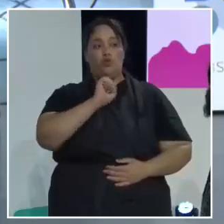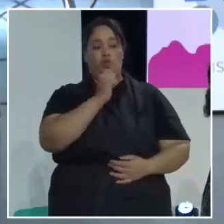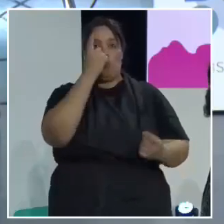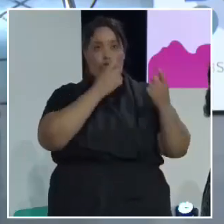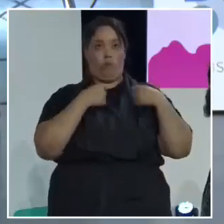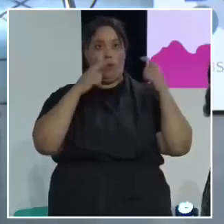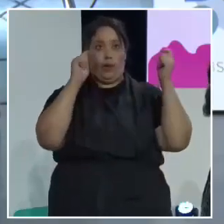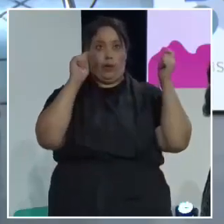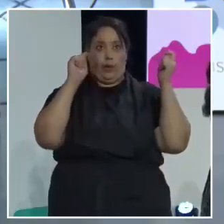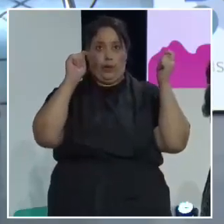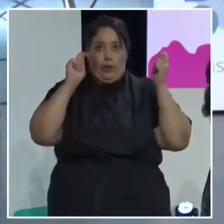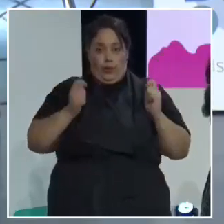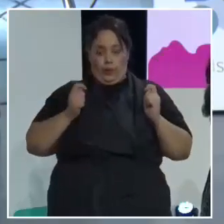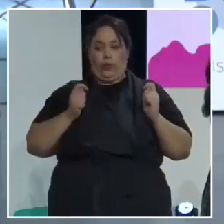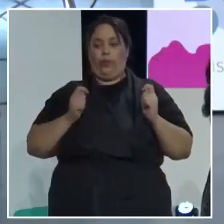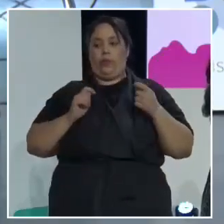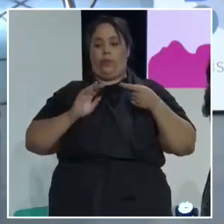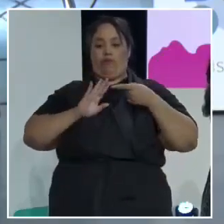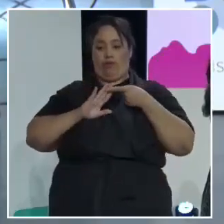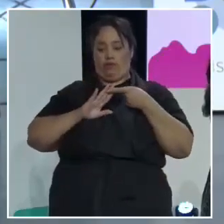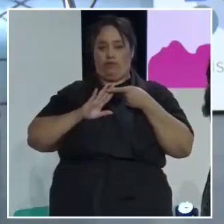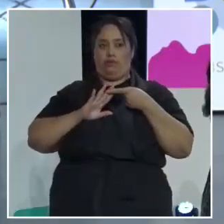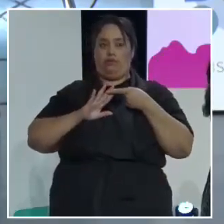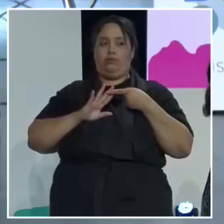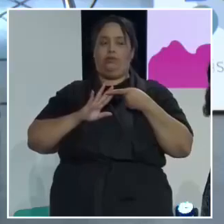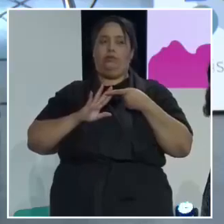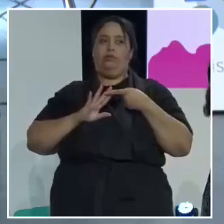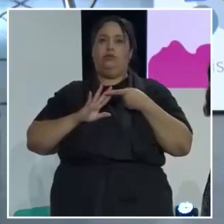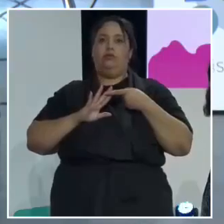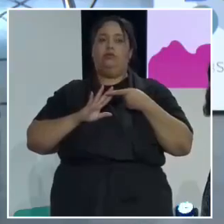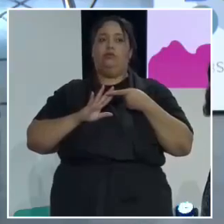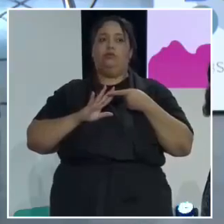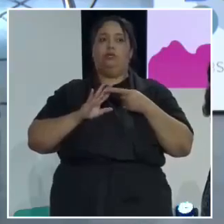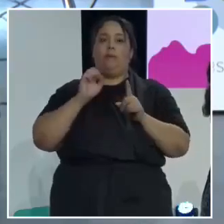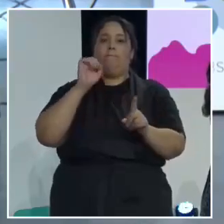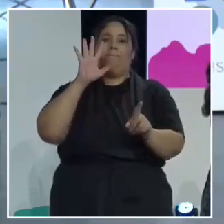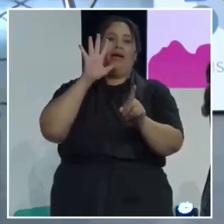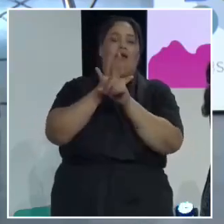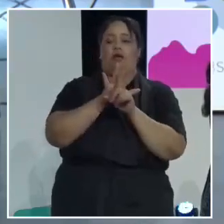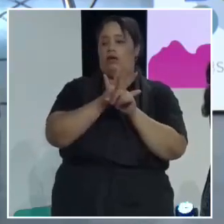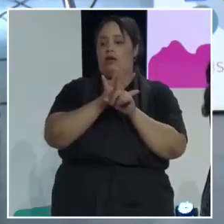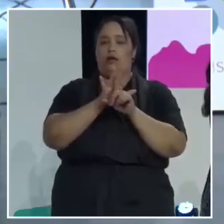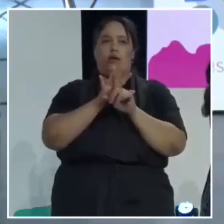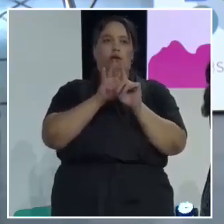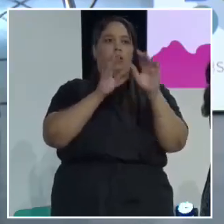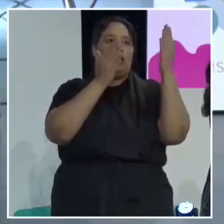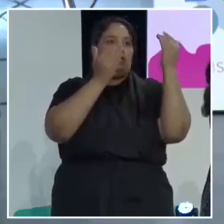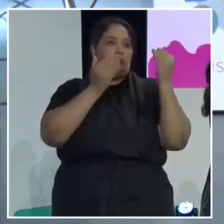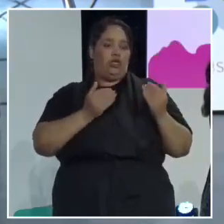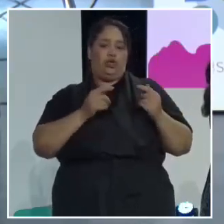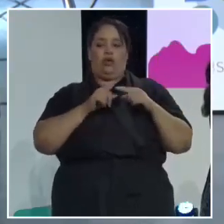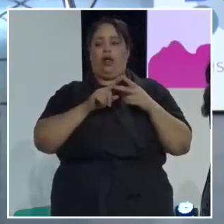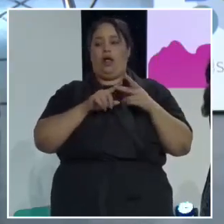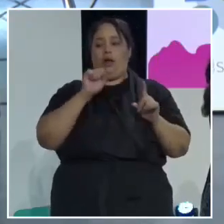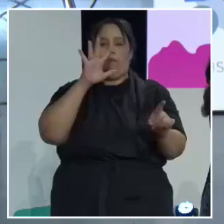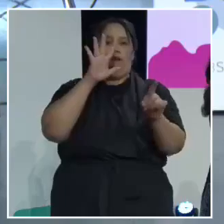two dimensions. One is what would be the impacts or expectations and impacts from